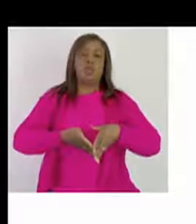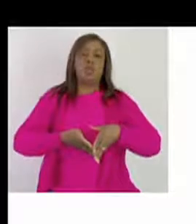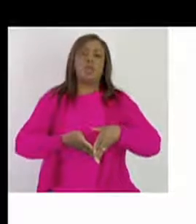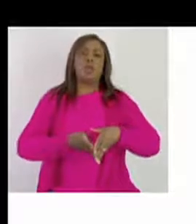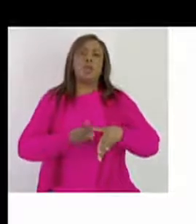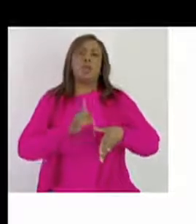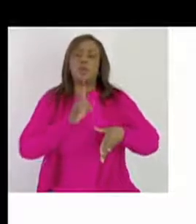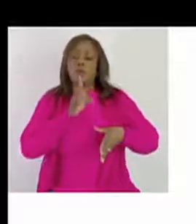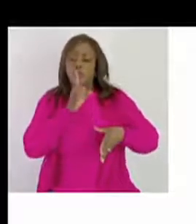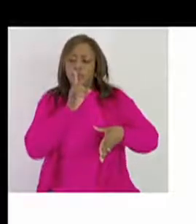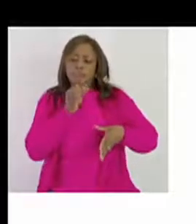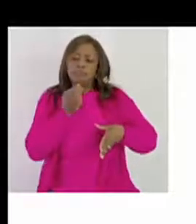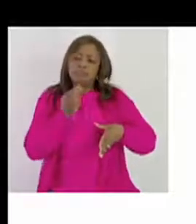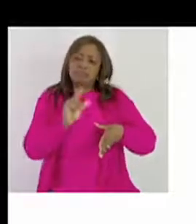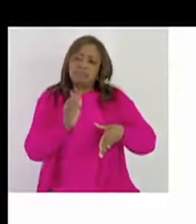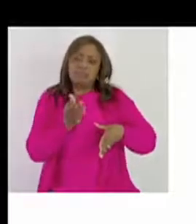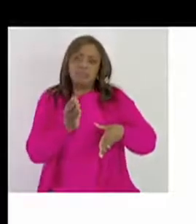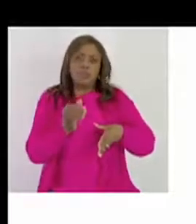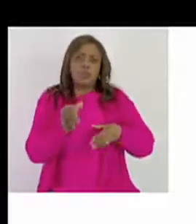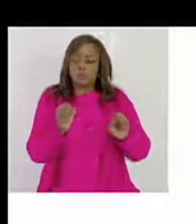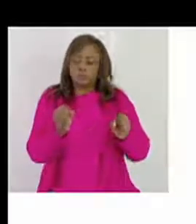a baby.